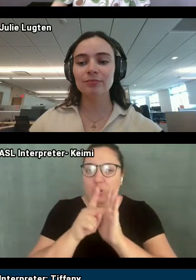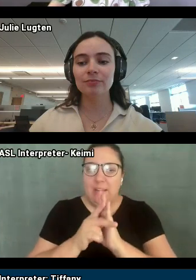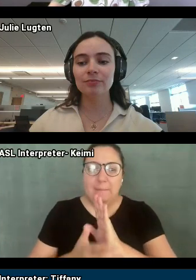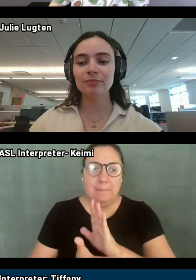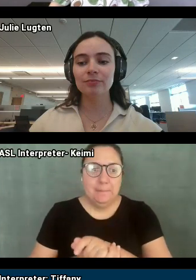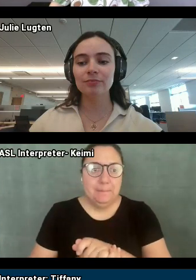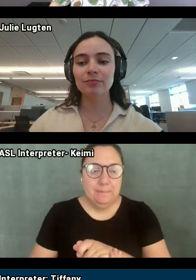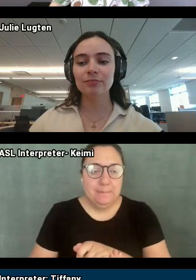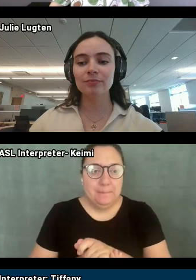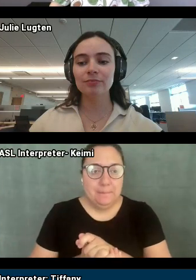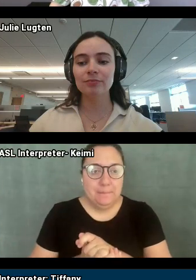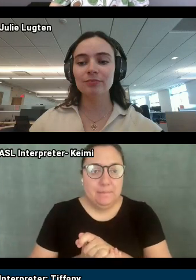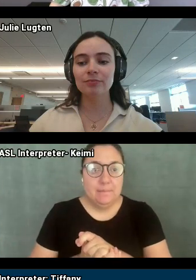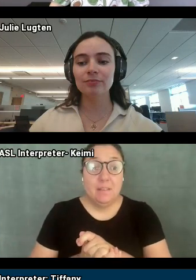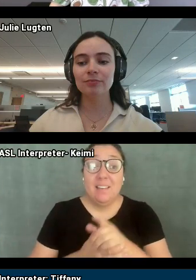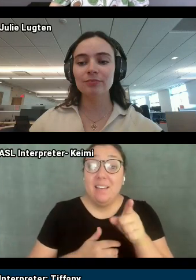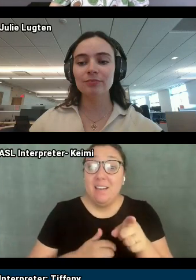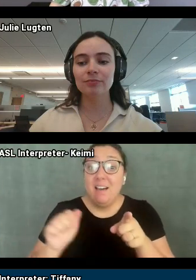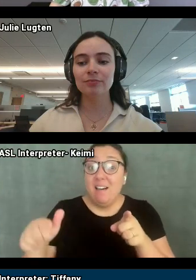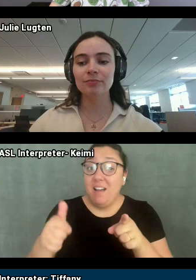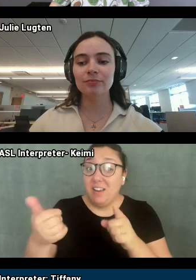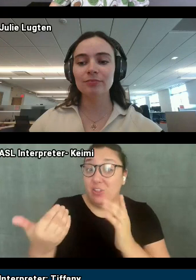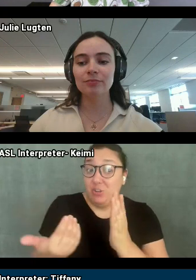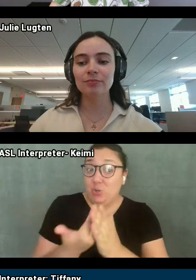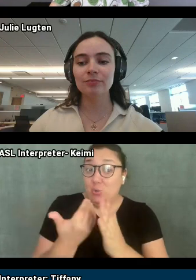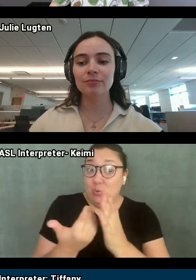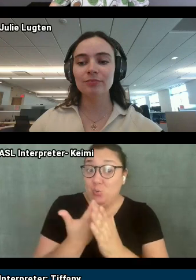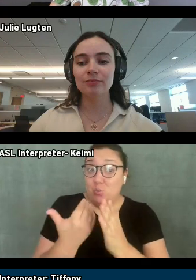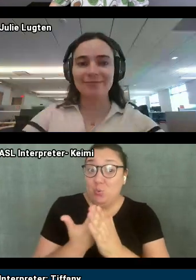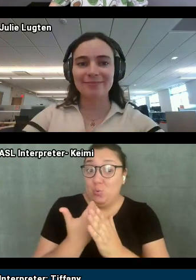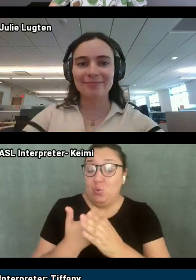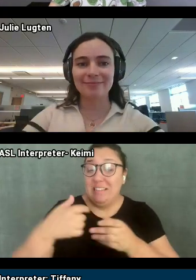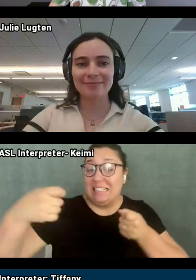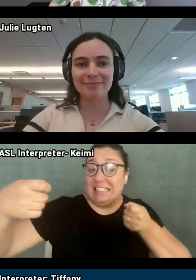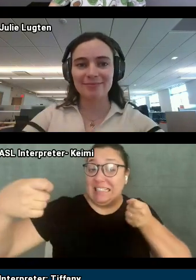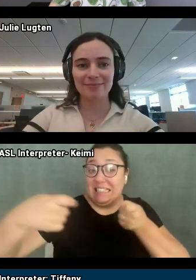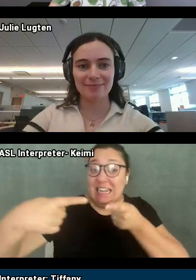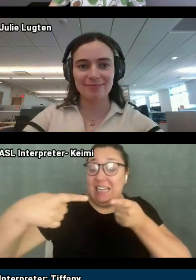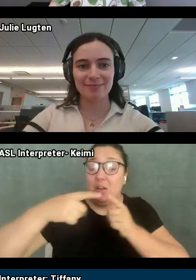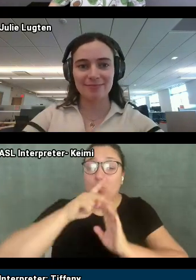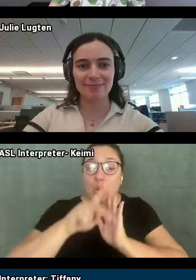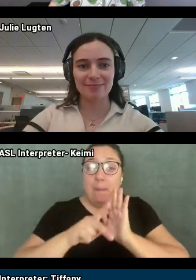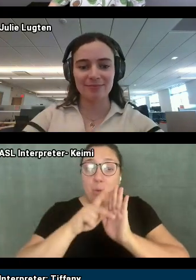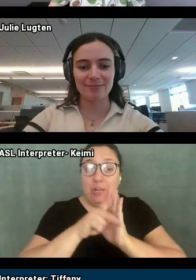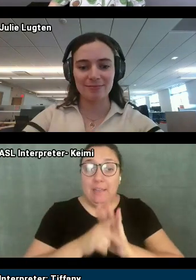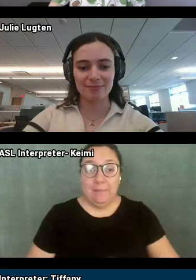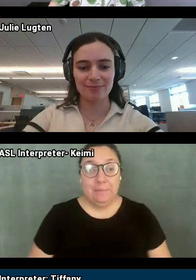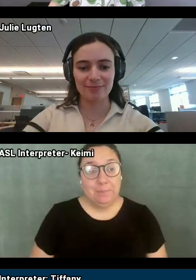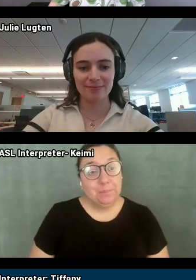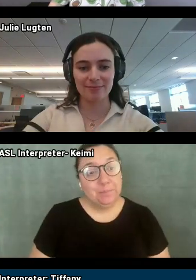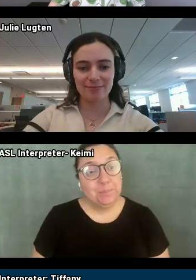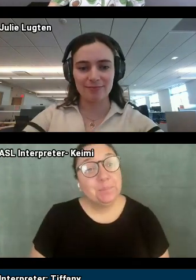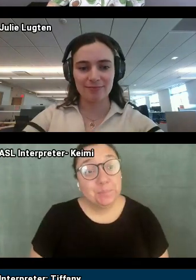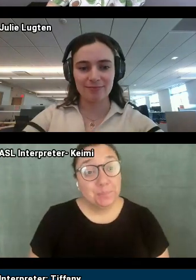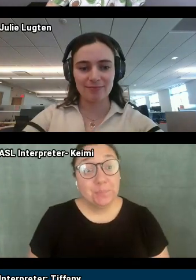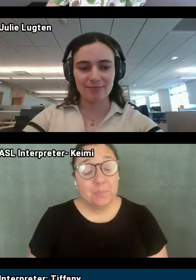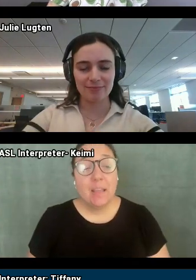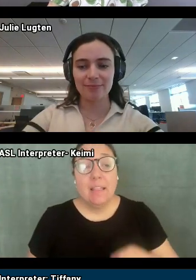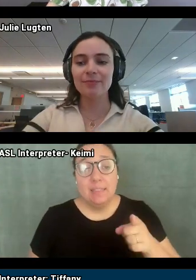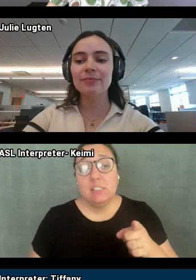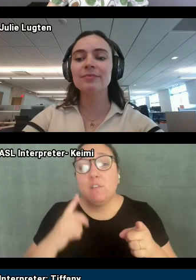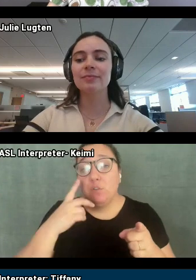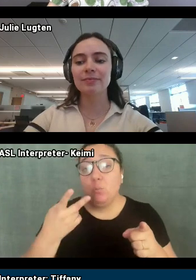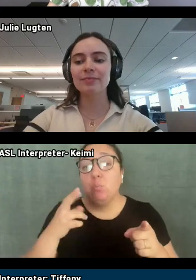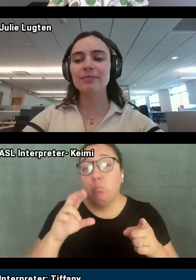And then another new property is the sync property. And this one's for Pro and Enterprise tiers